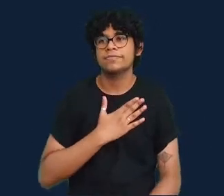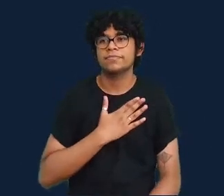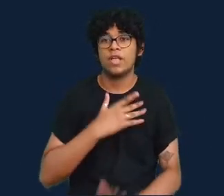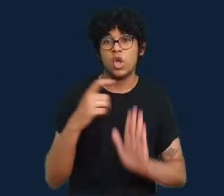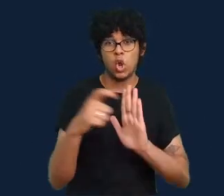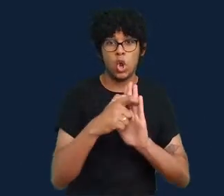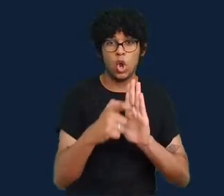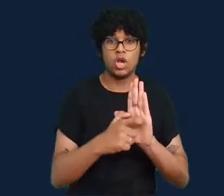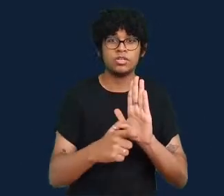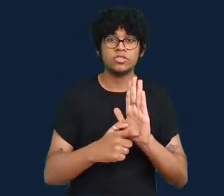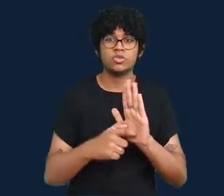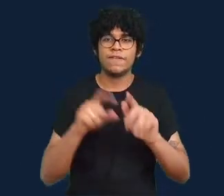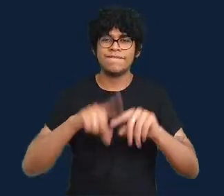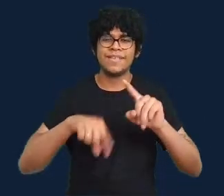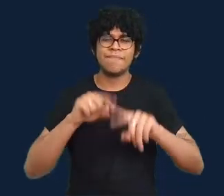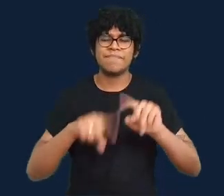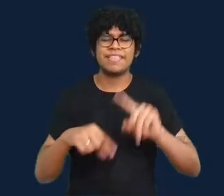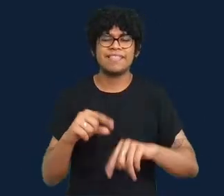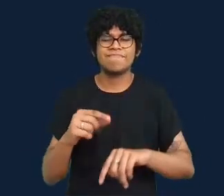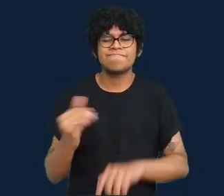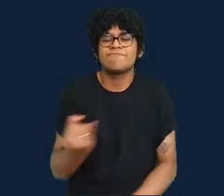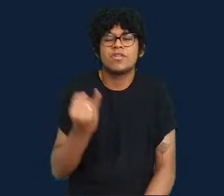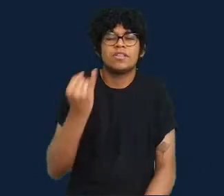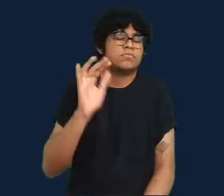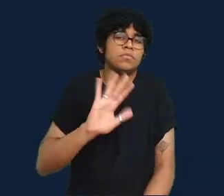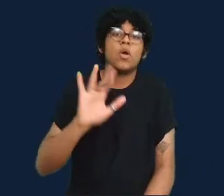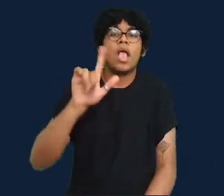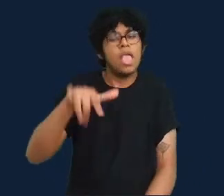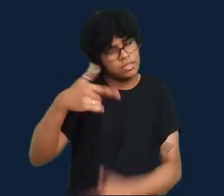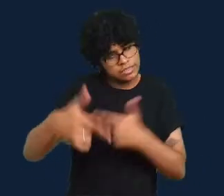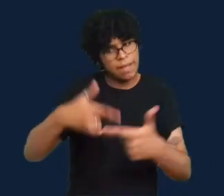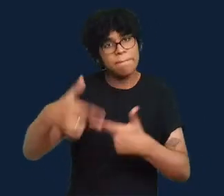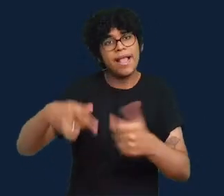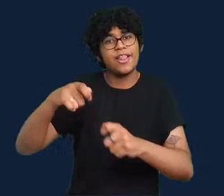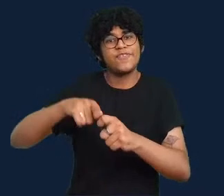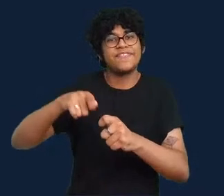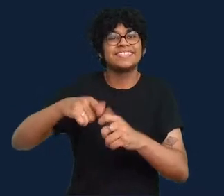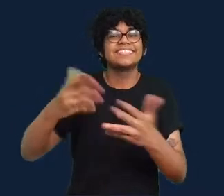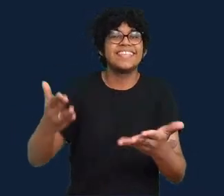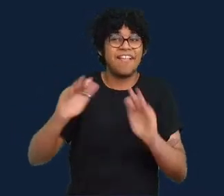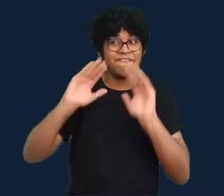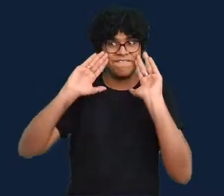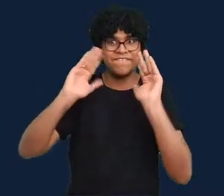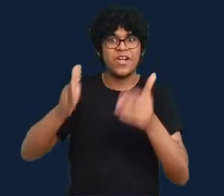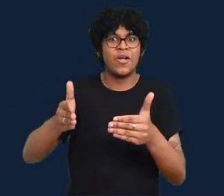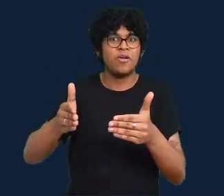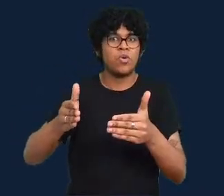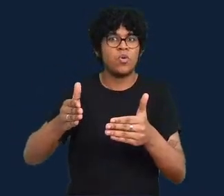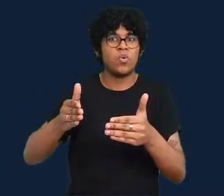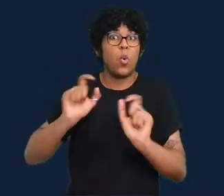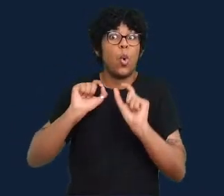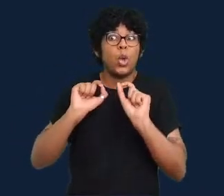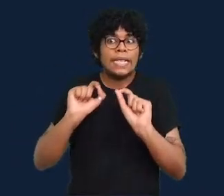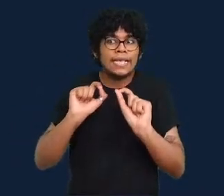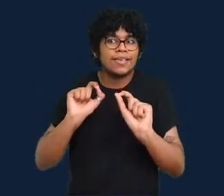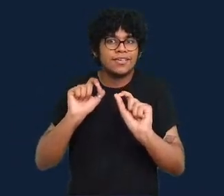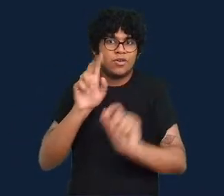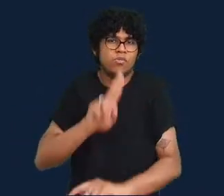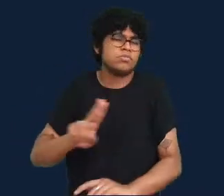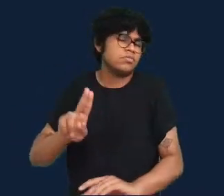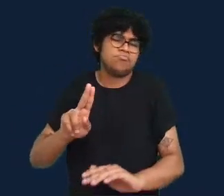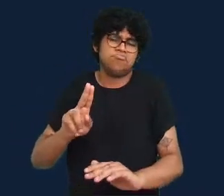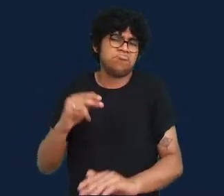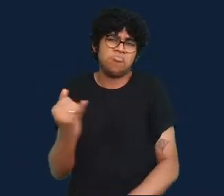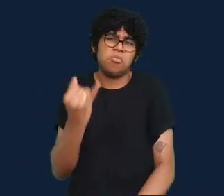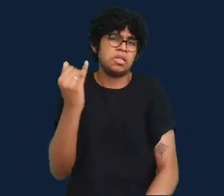to what do you use to do the job. So yeah. Yeah, I totally agree with